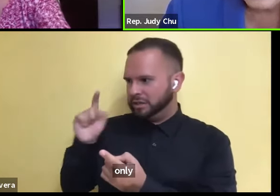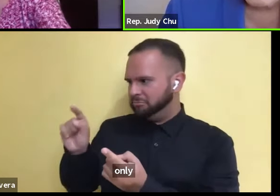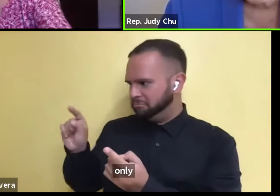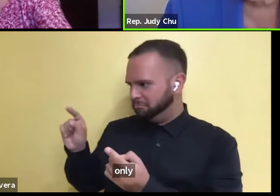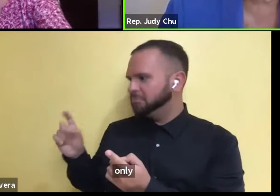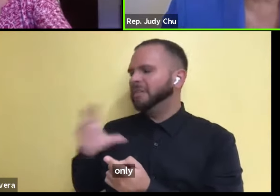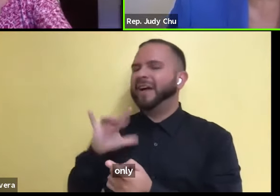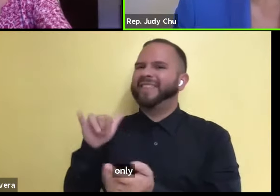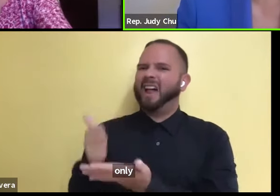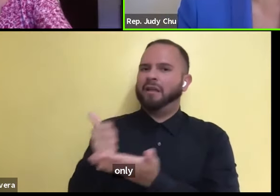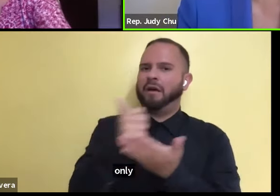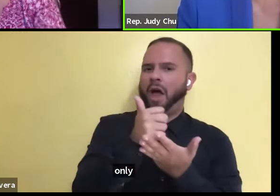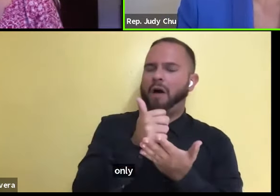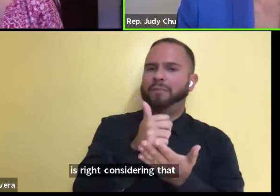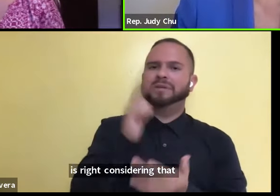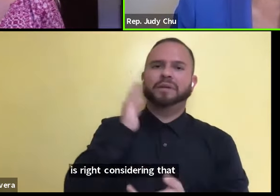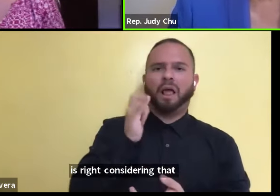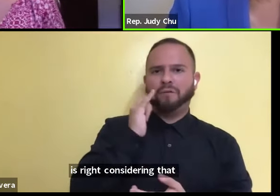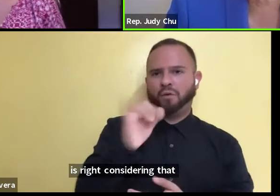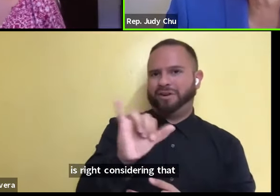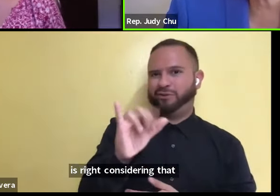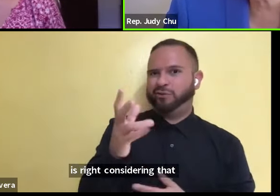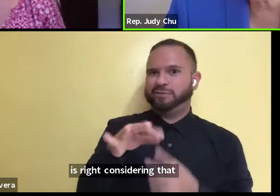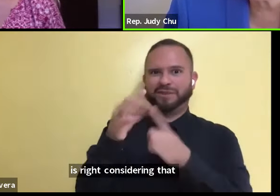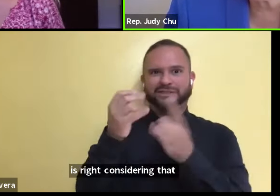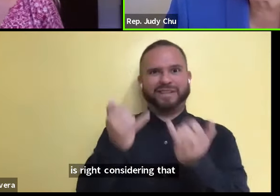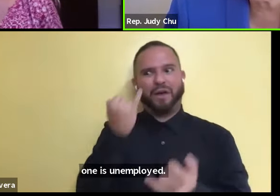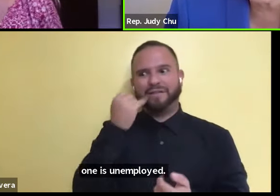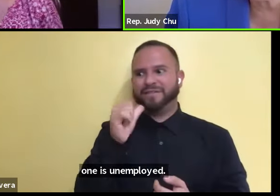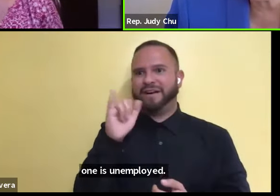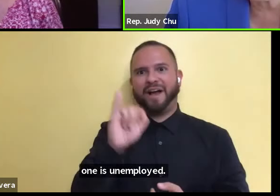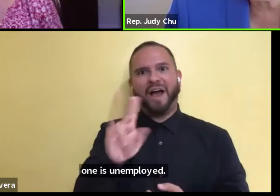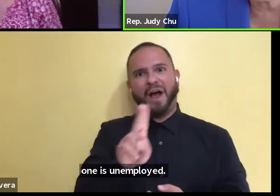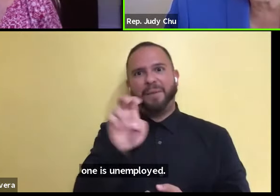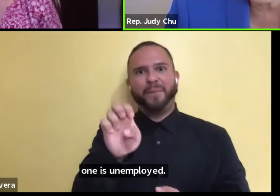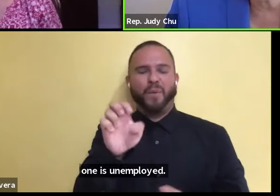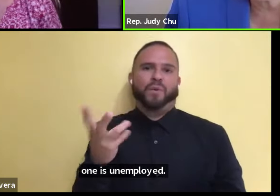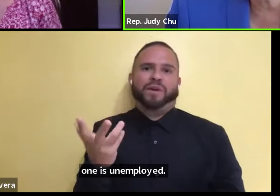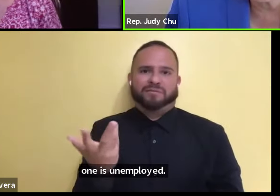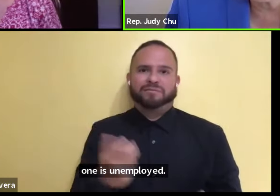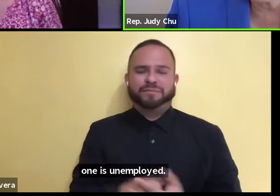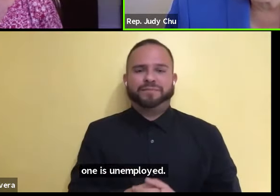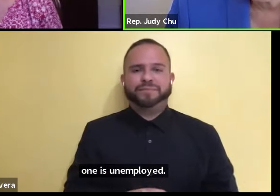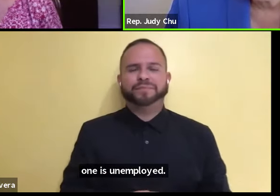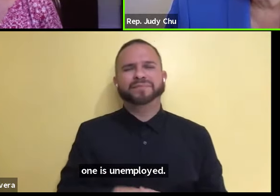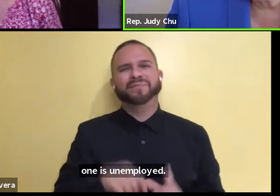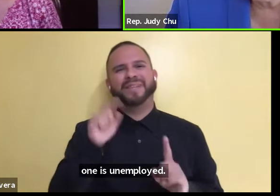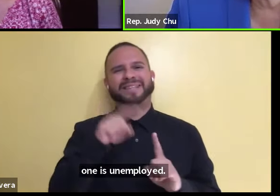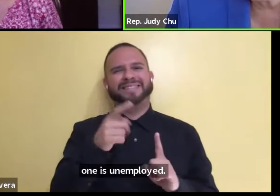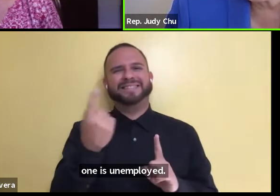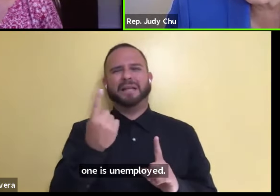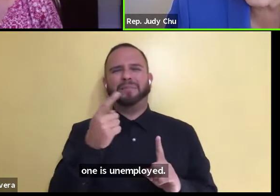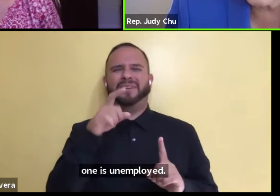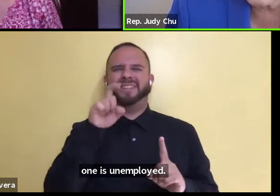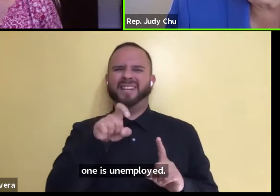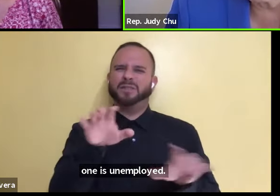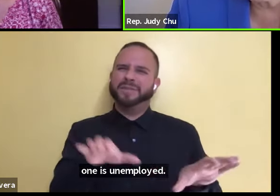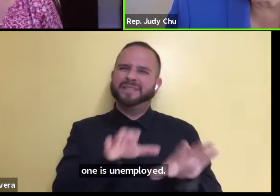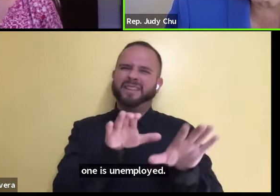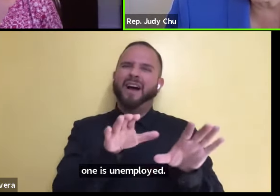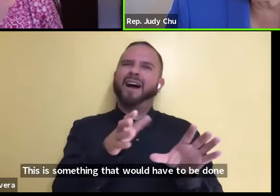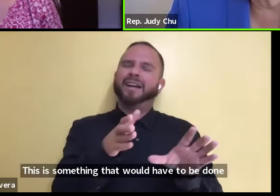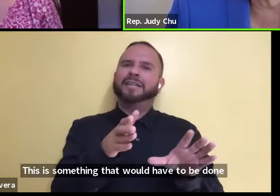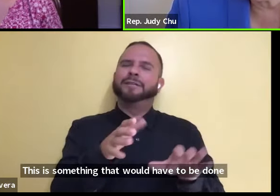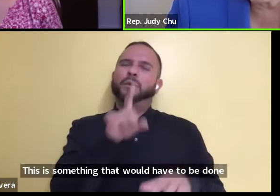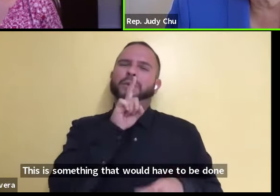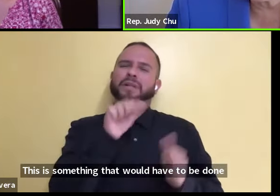unemployed. So this is something that would have to be done on a state